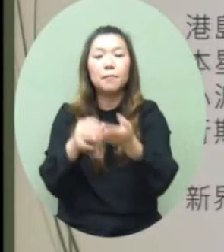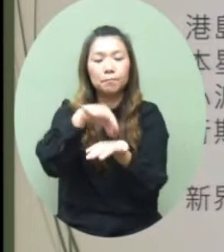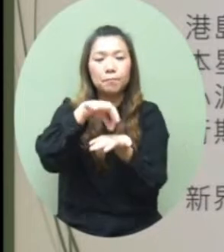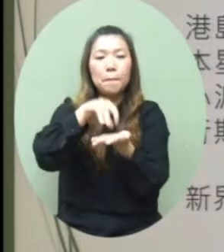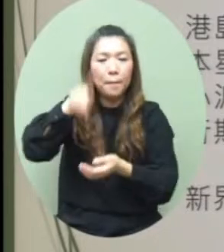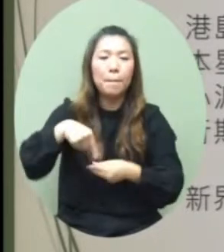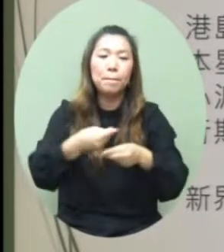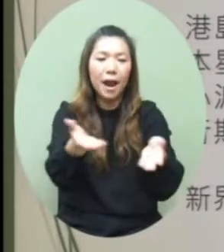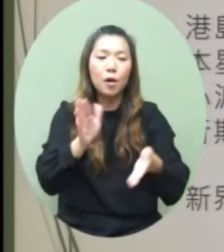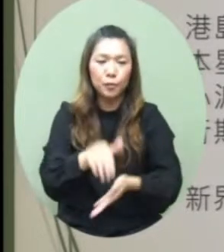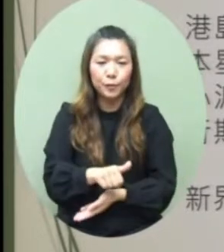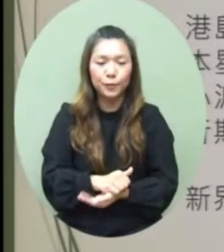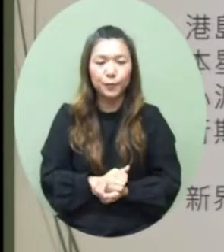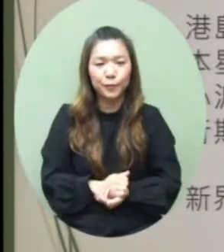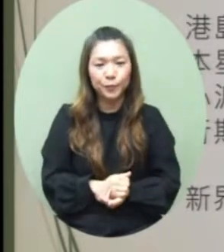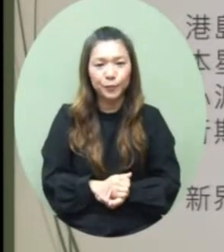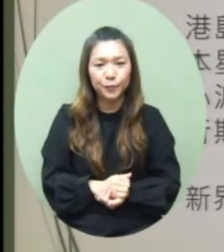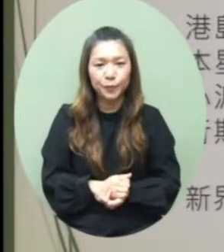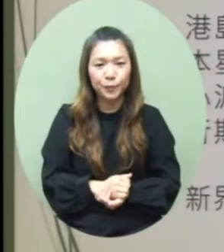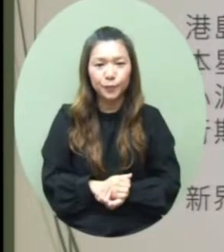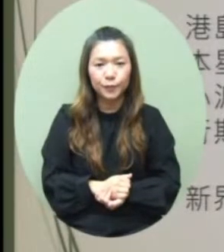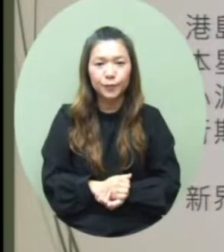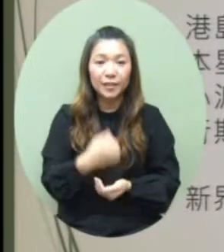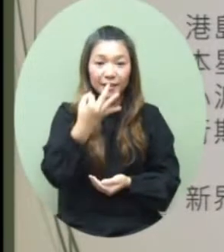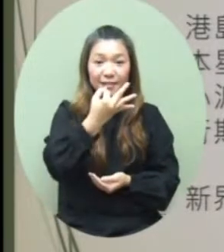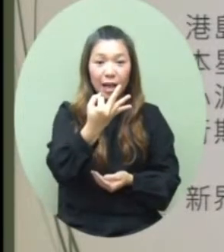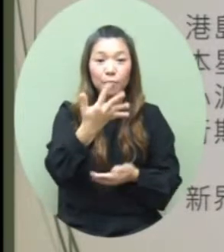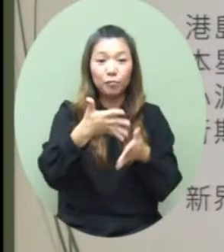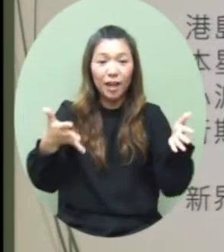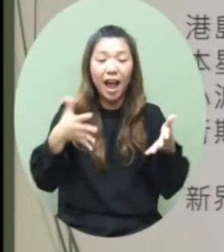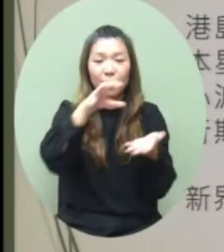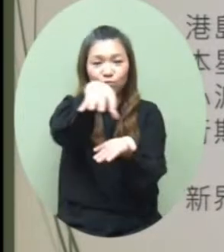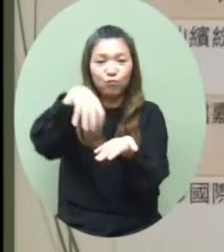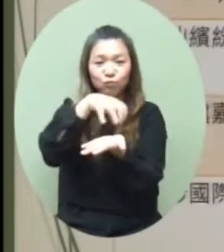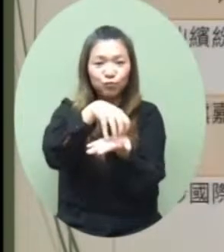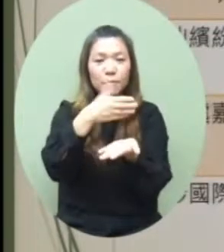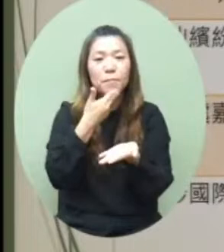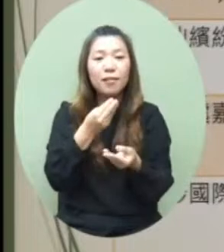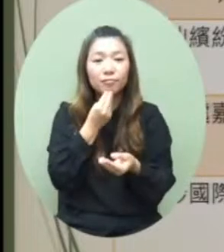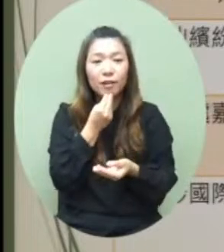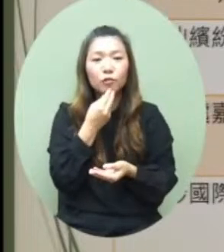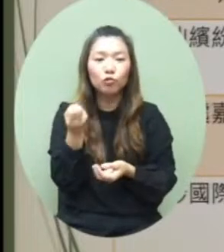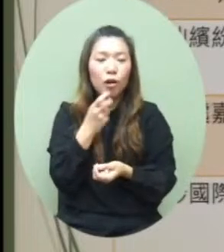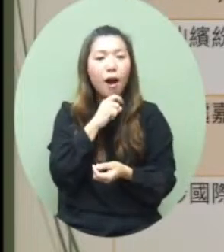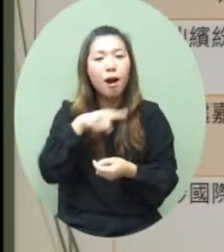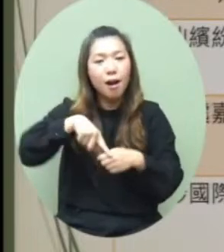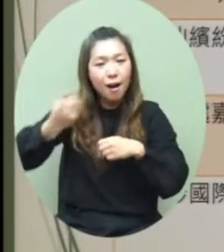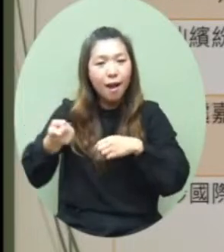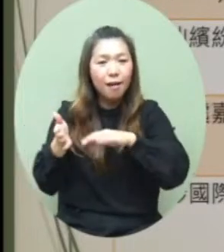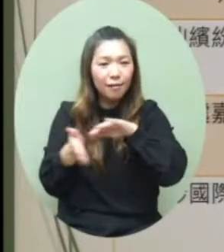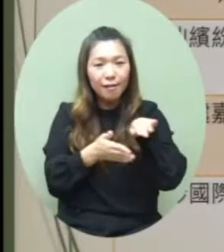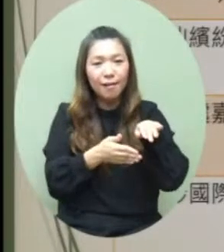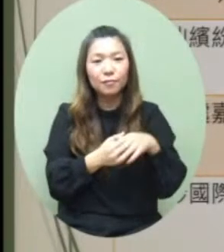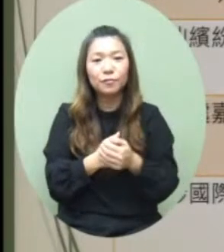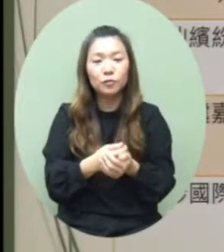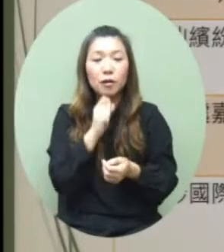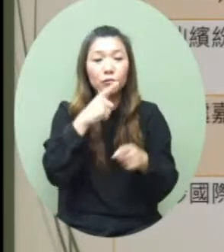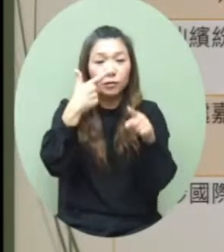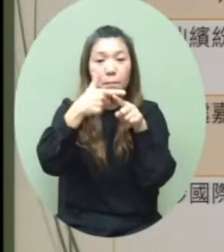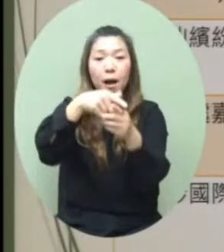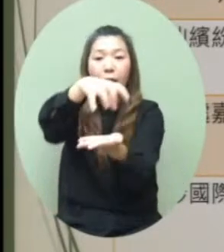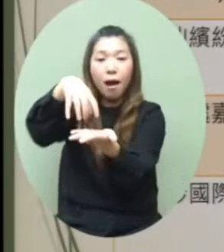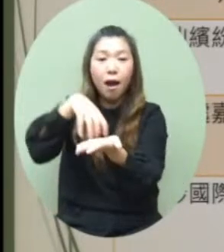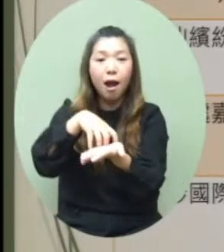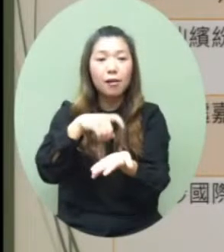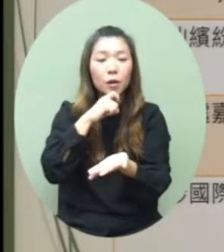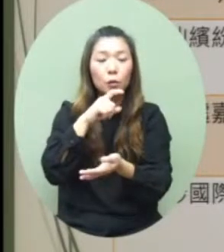gourmet marketplace, some tickets will also be distributed on site, that is on the 29th and the 30th of April in the Hong